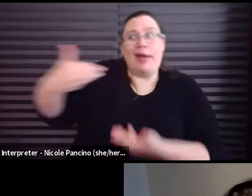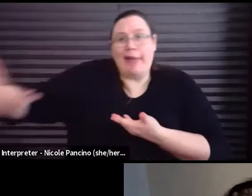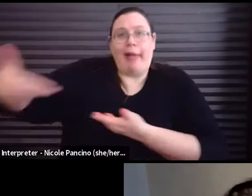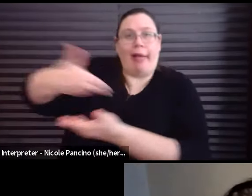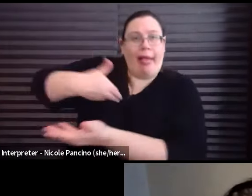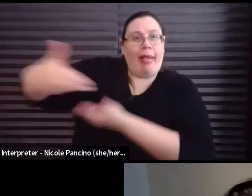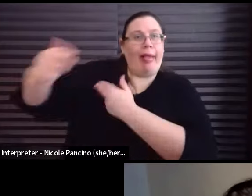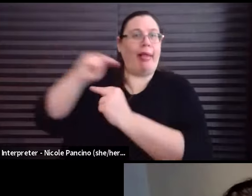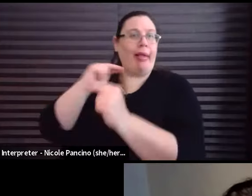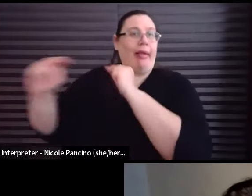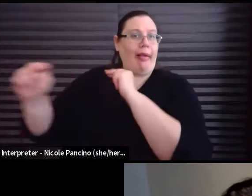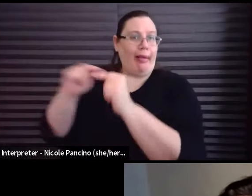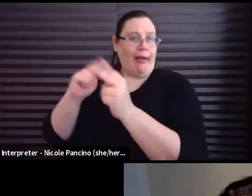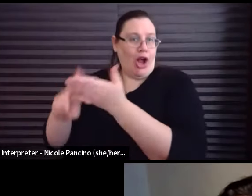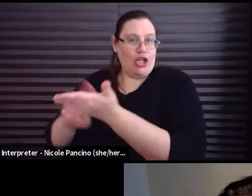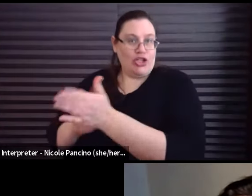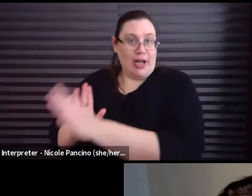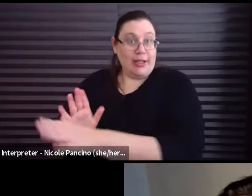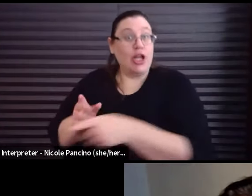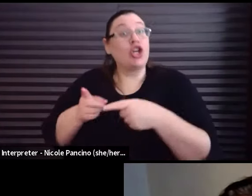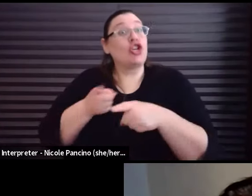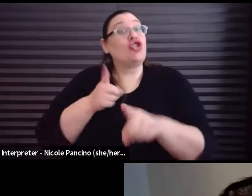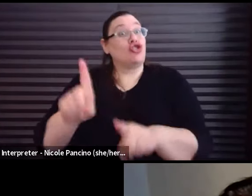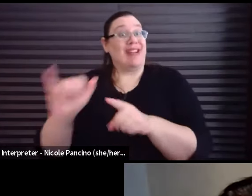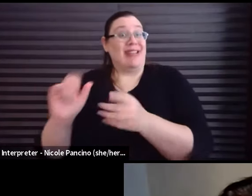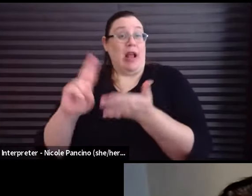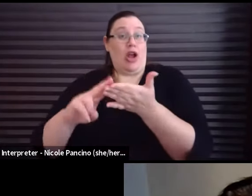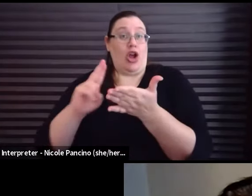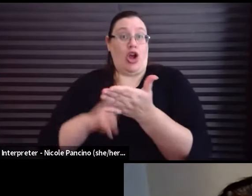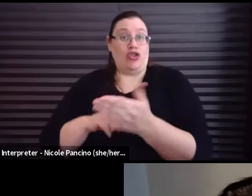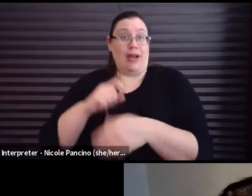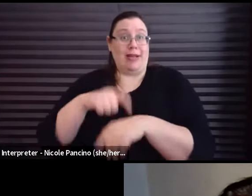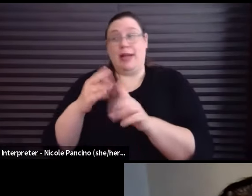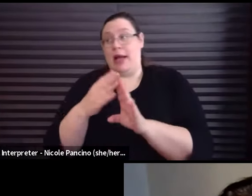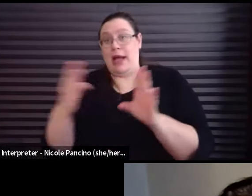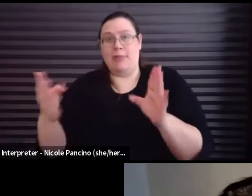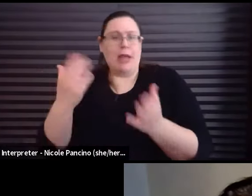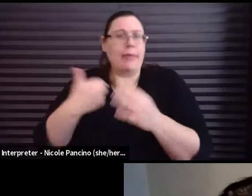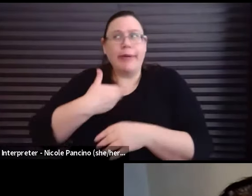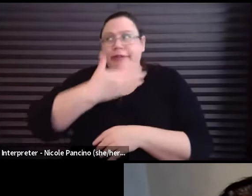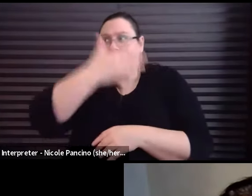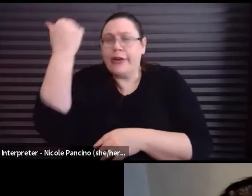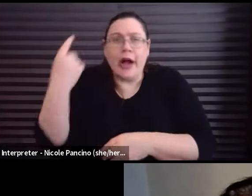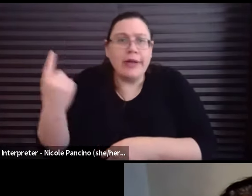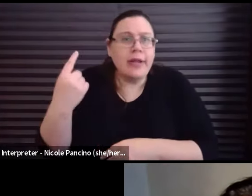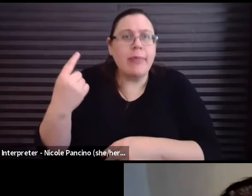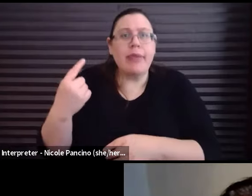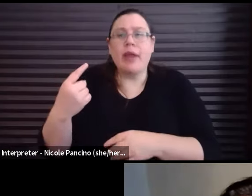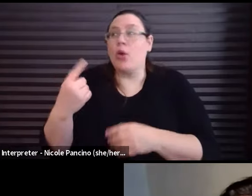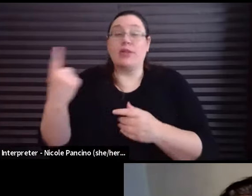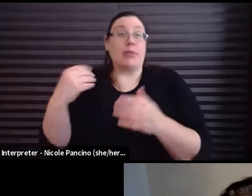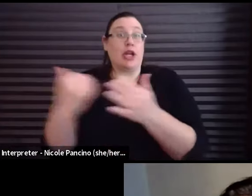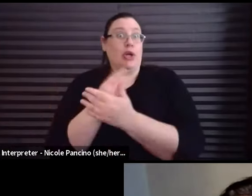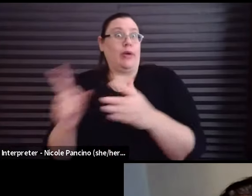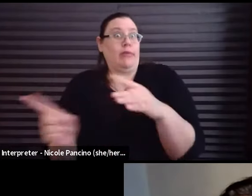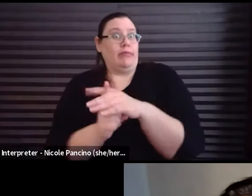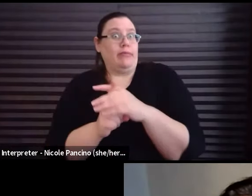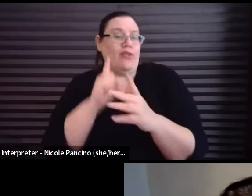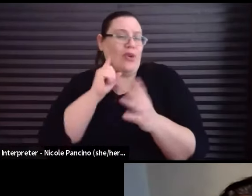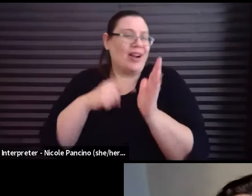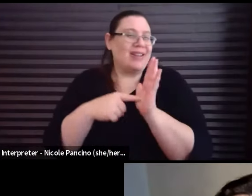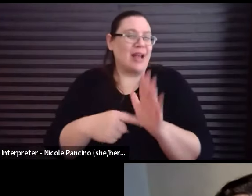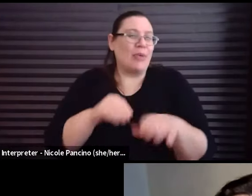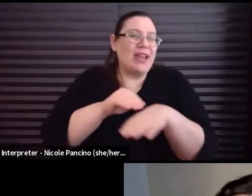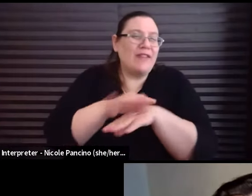contract. During the life of the contract, we may find that we didn't address something or something new, like the influencer agreement and